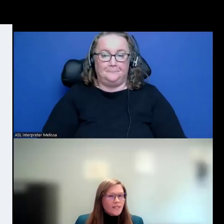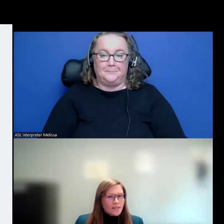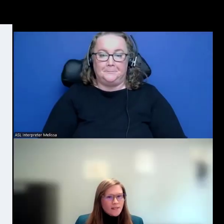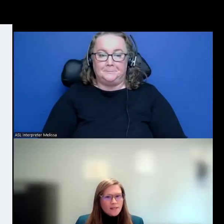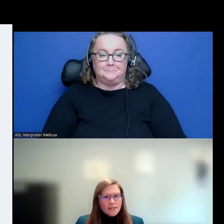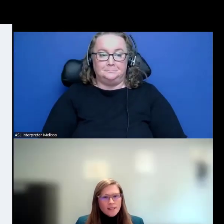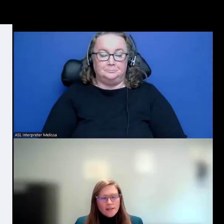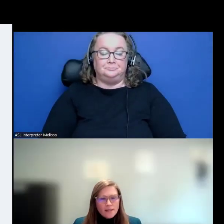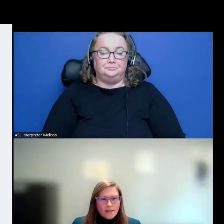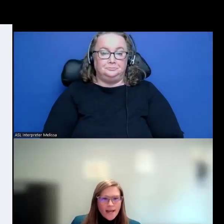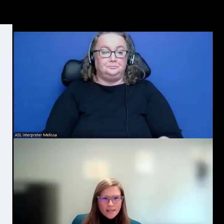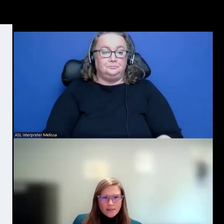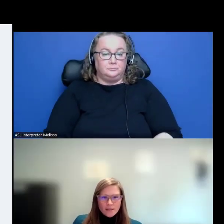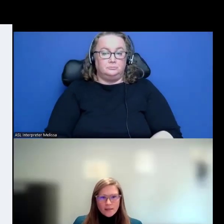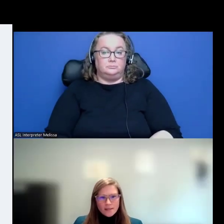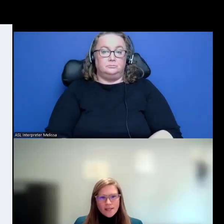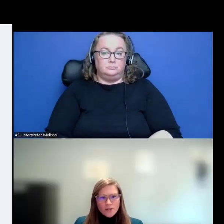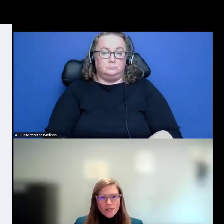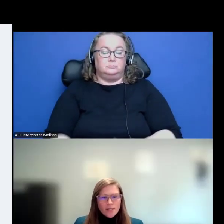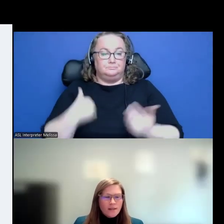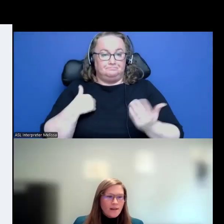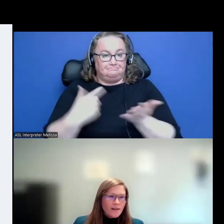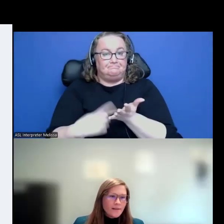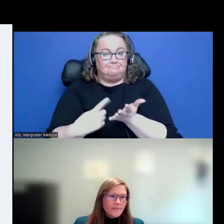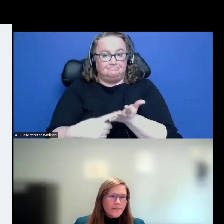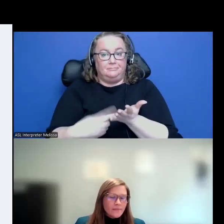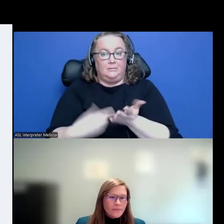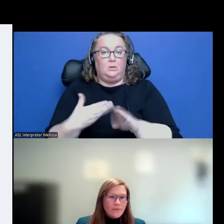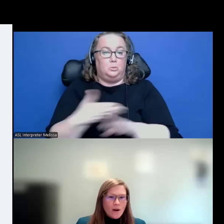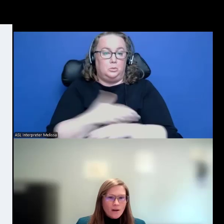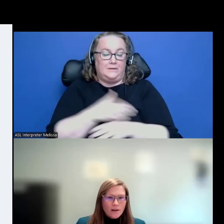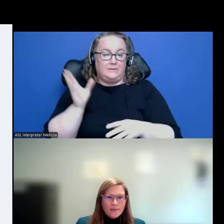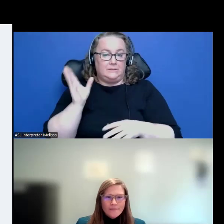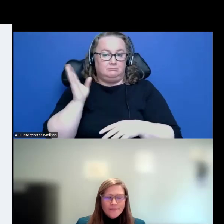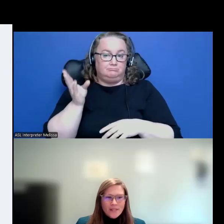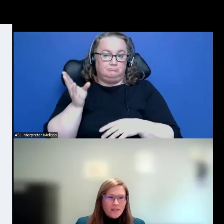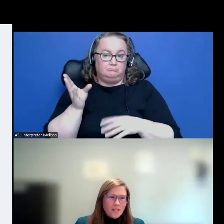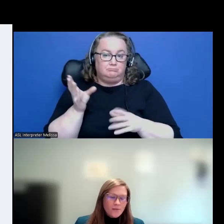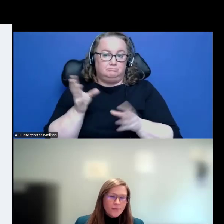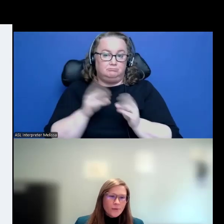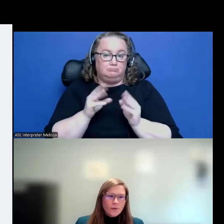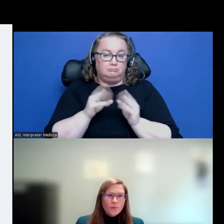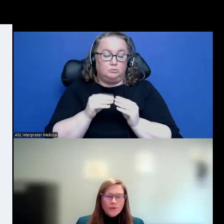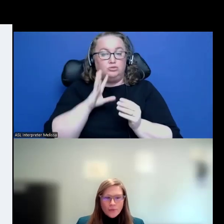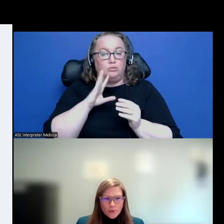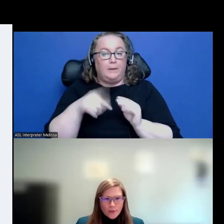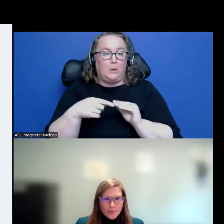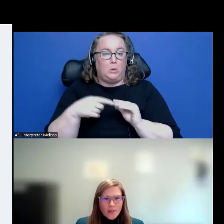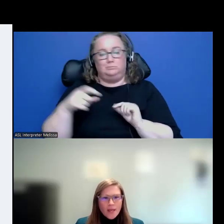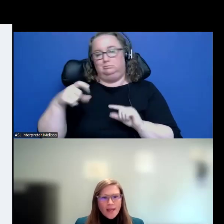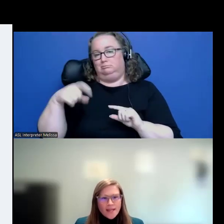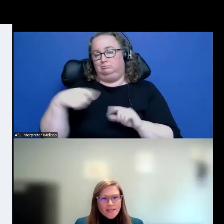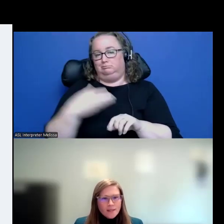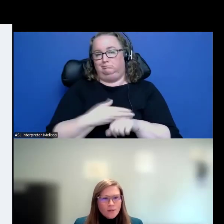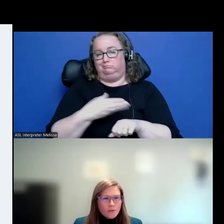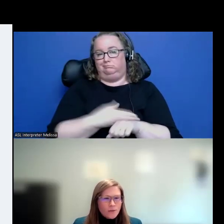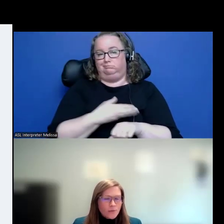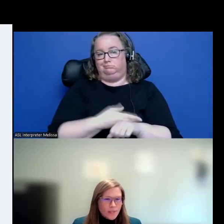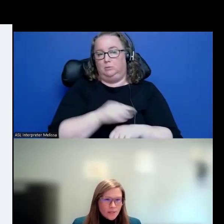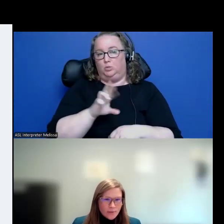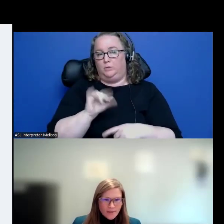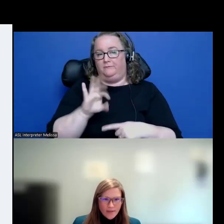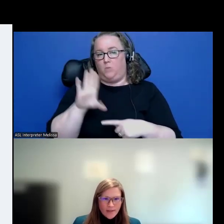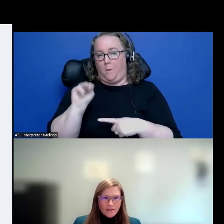So we discussed in the last session the need for reform as the